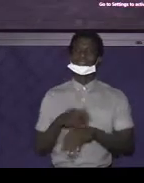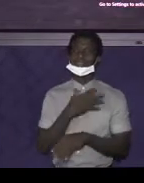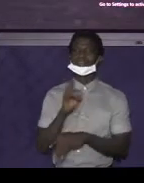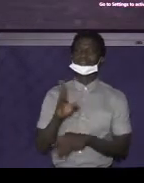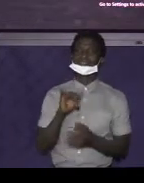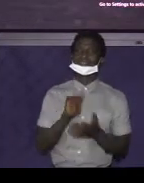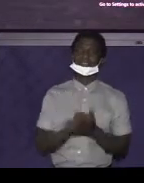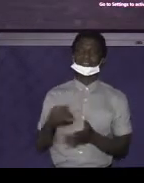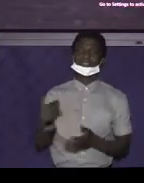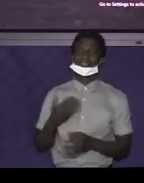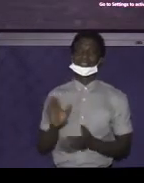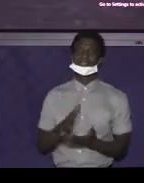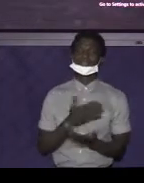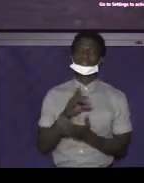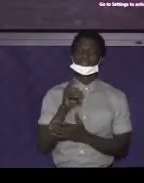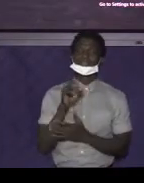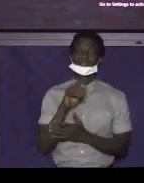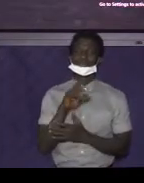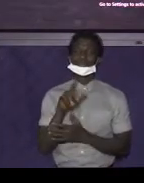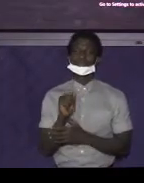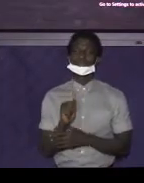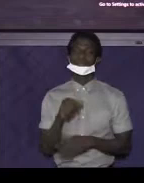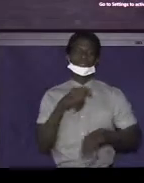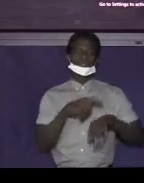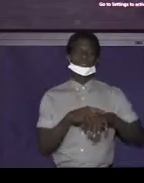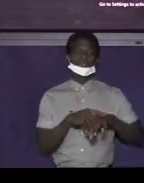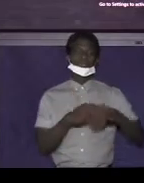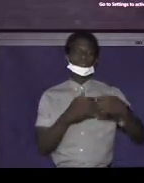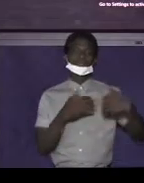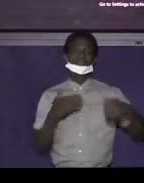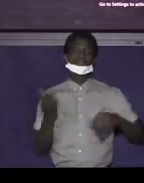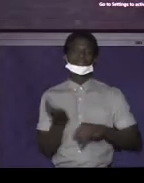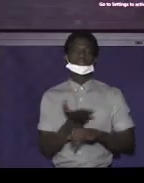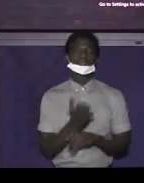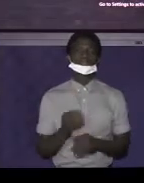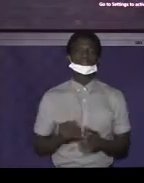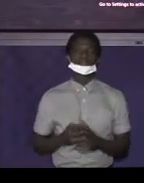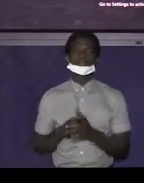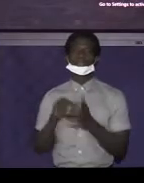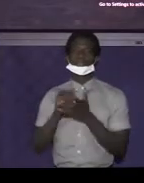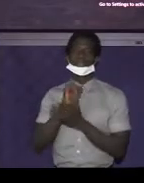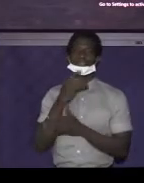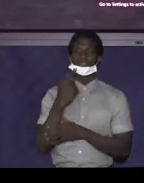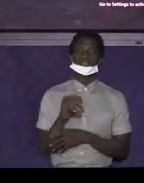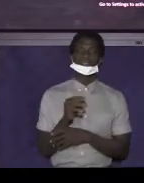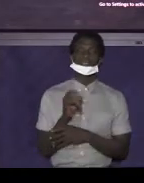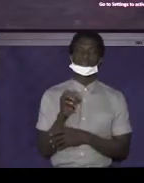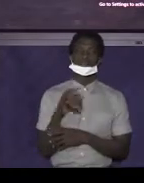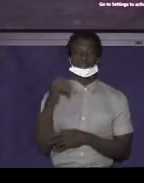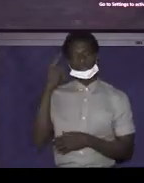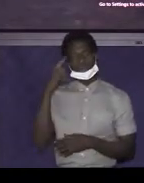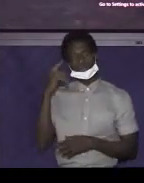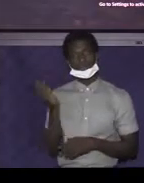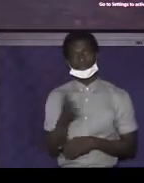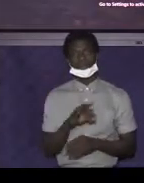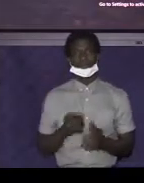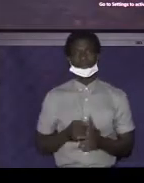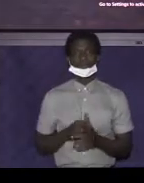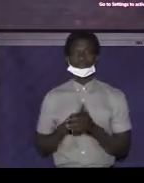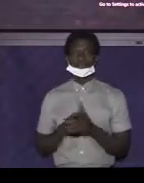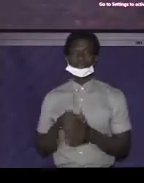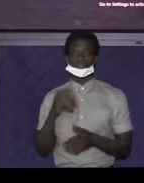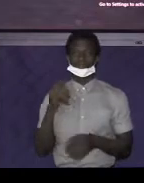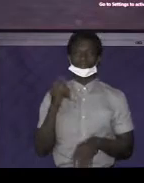that our song formula, time, distance over speed, that is the formula for average speed. So time